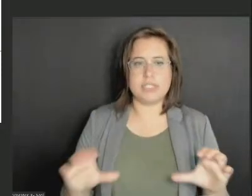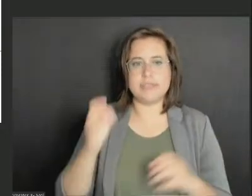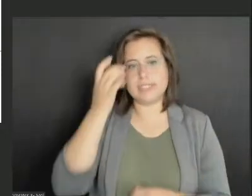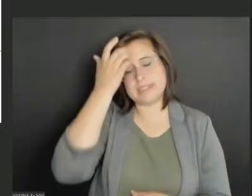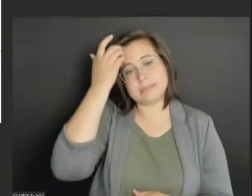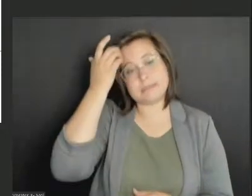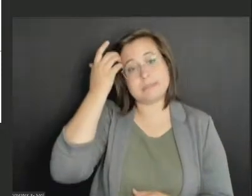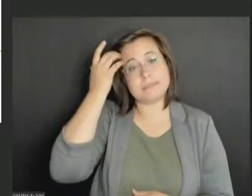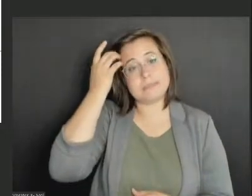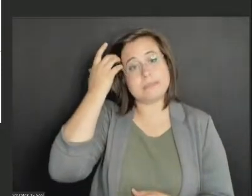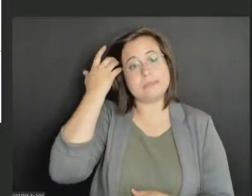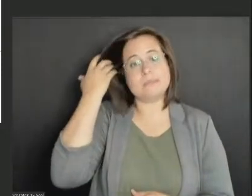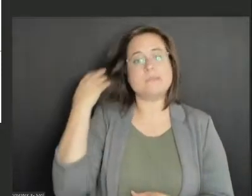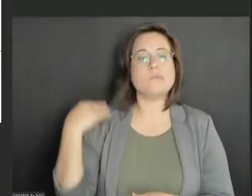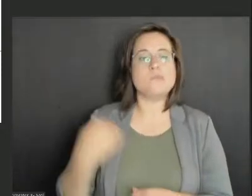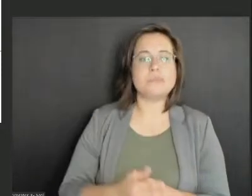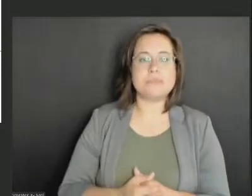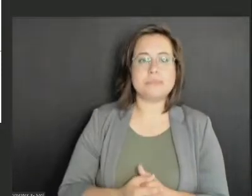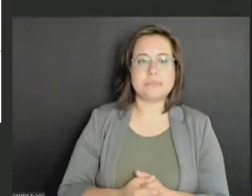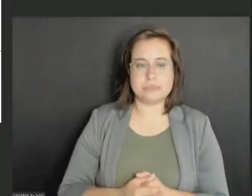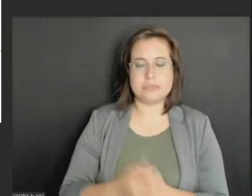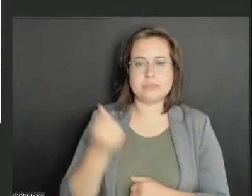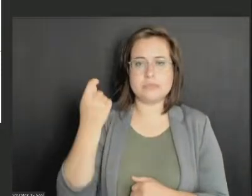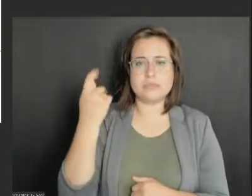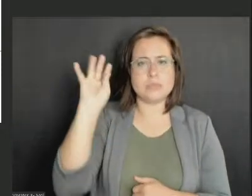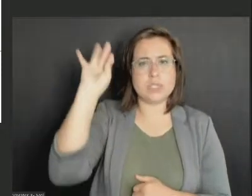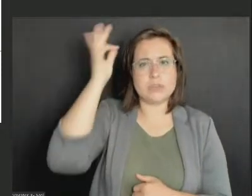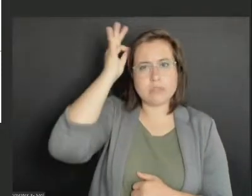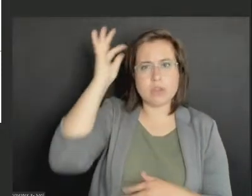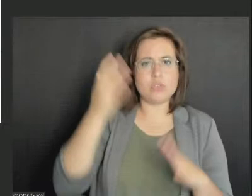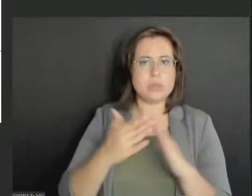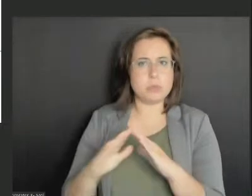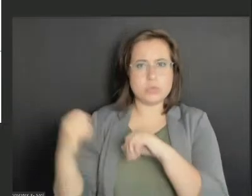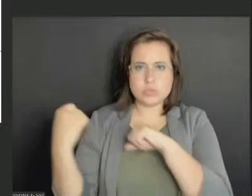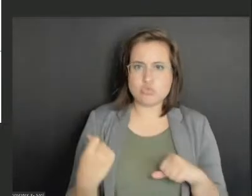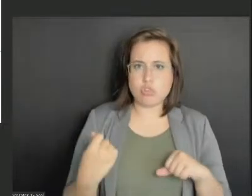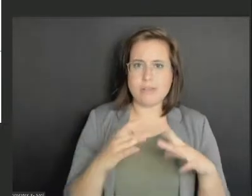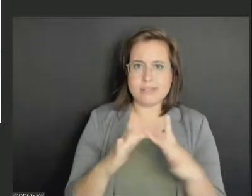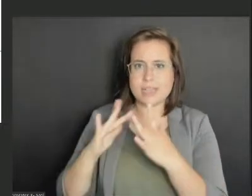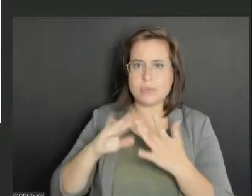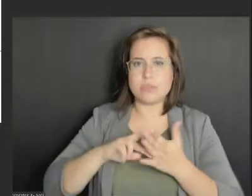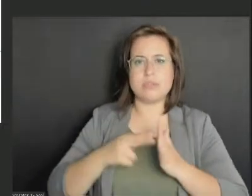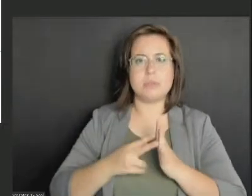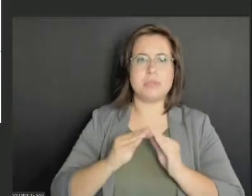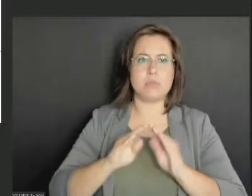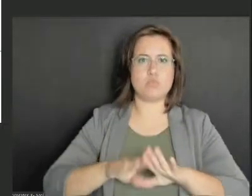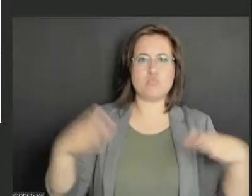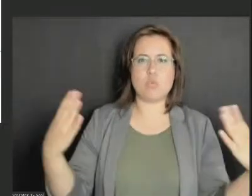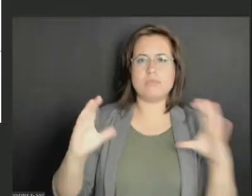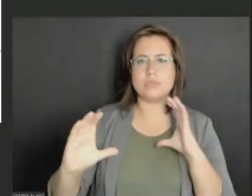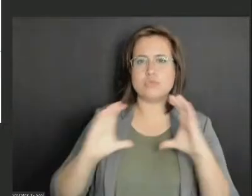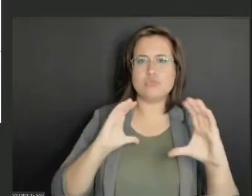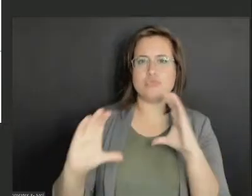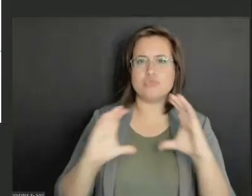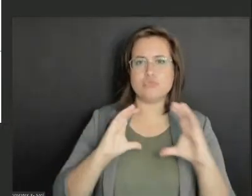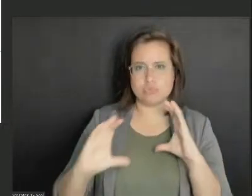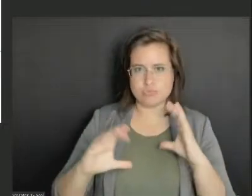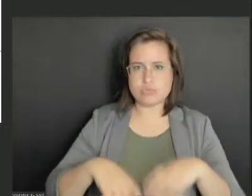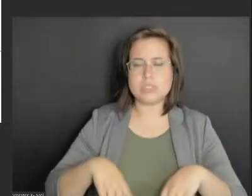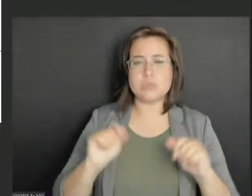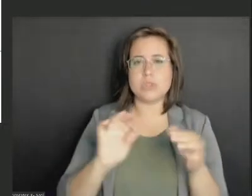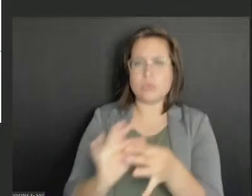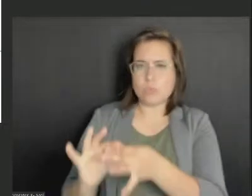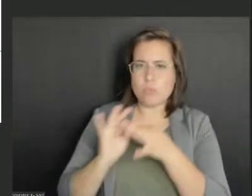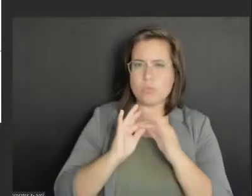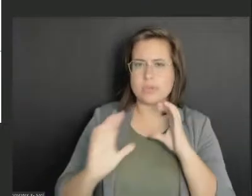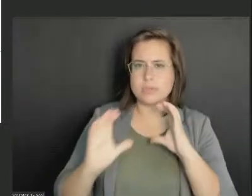a stronger federal and community network, there will be more open communication that will allow for amplification of coordinated